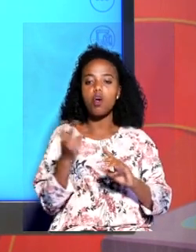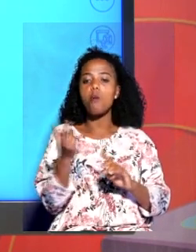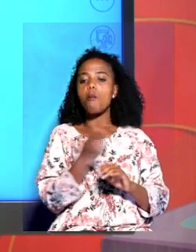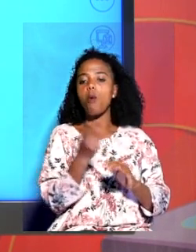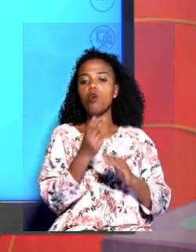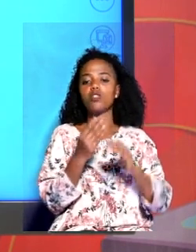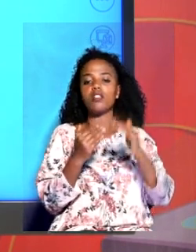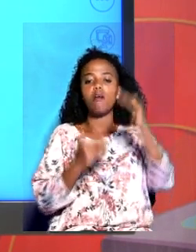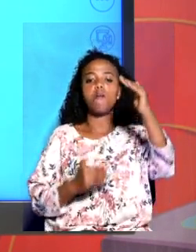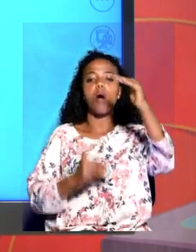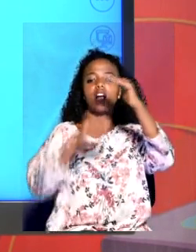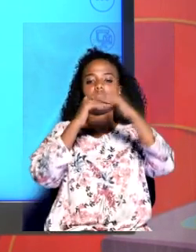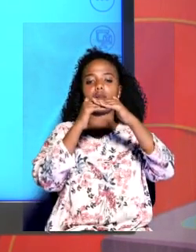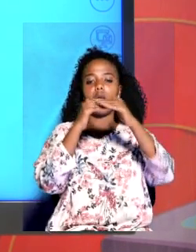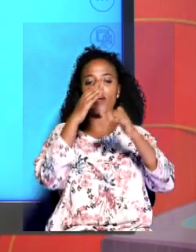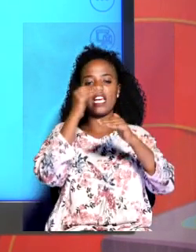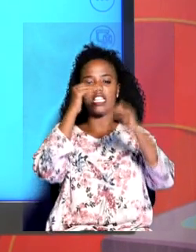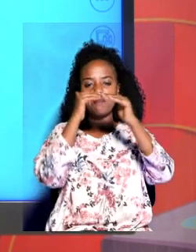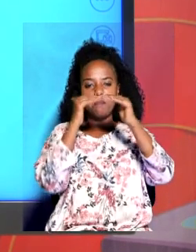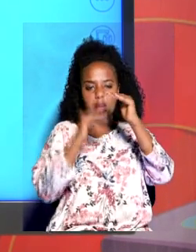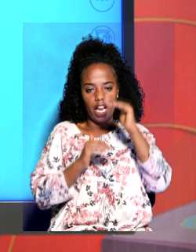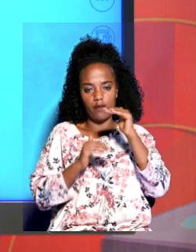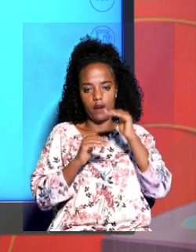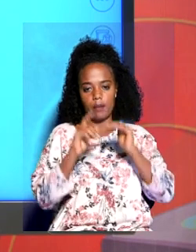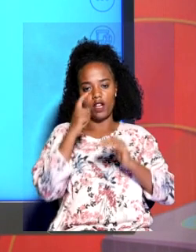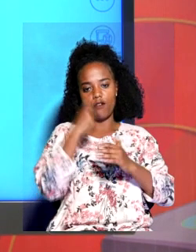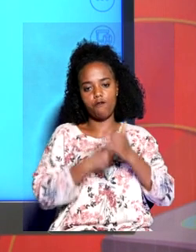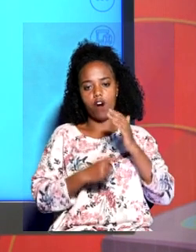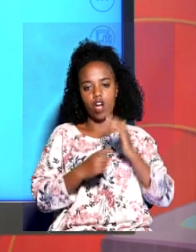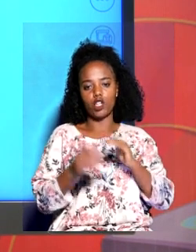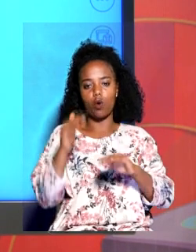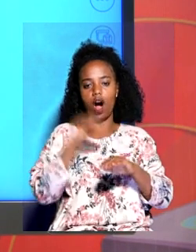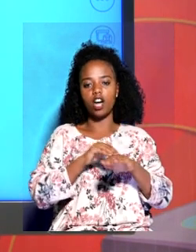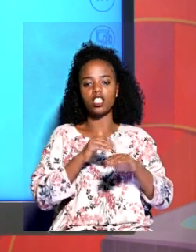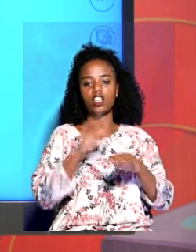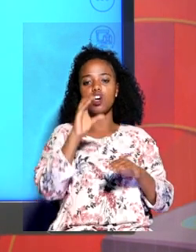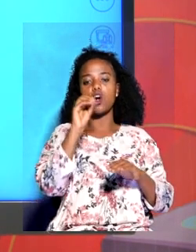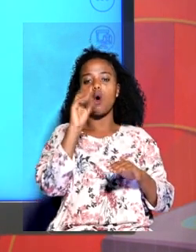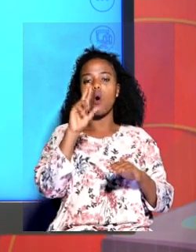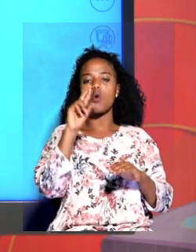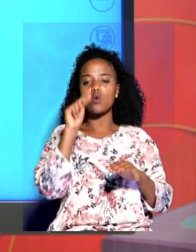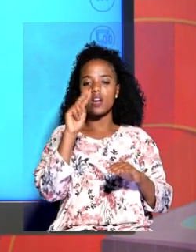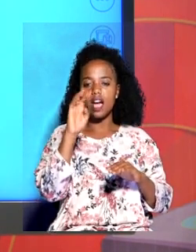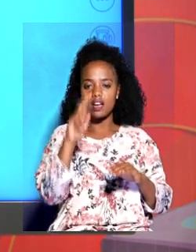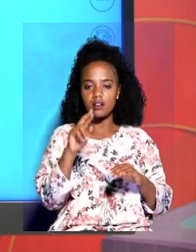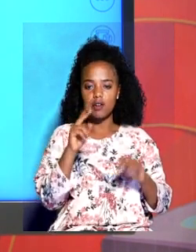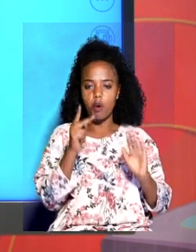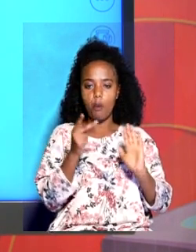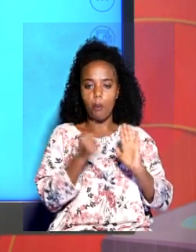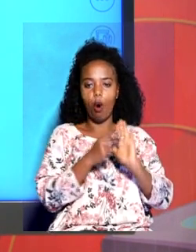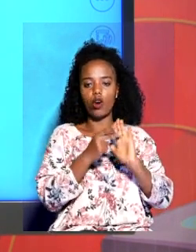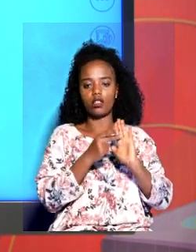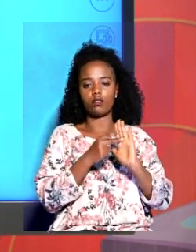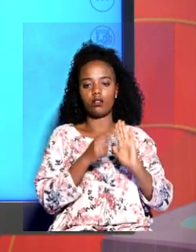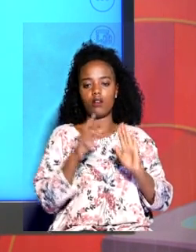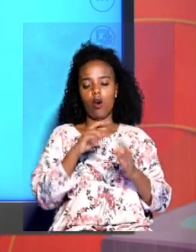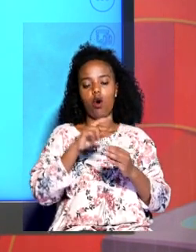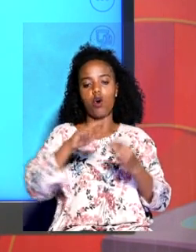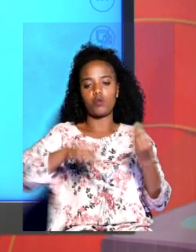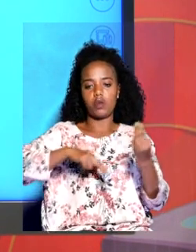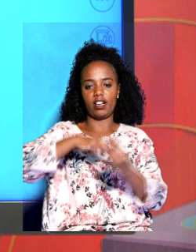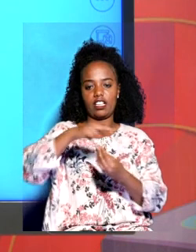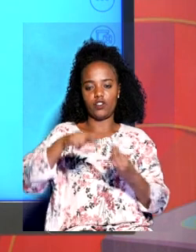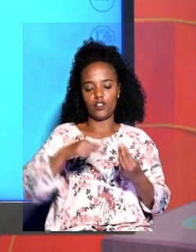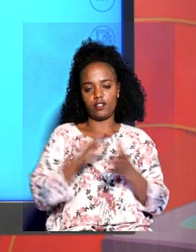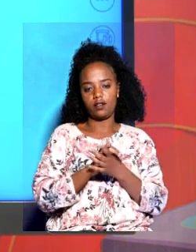maximum and minimum values at the corner points of the feasible region. This